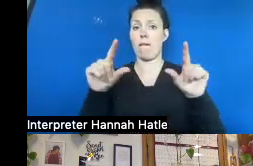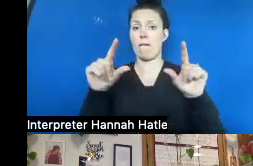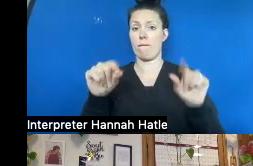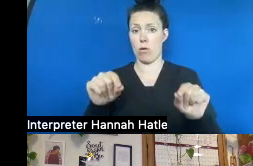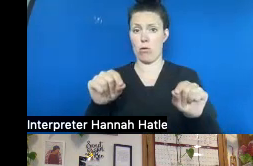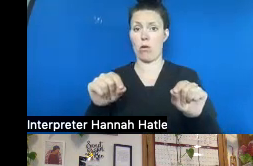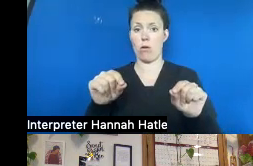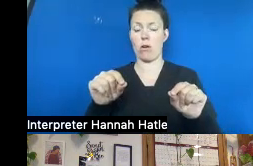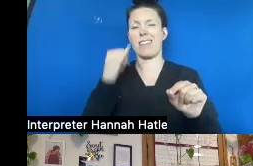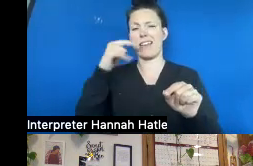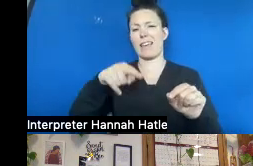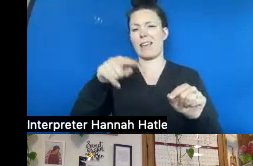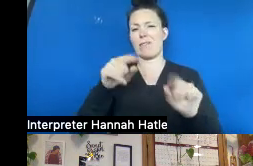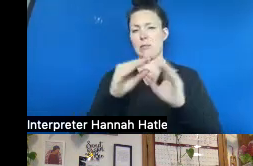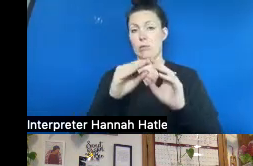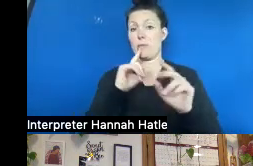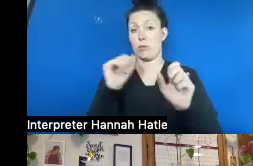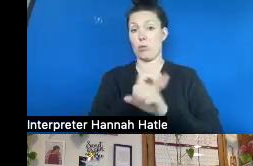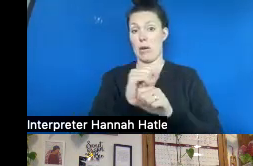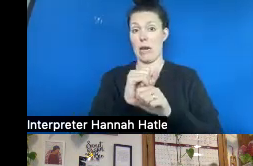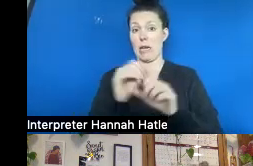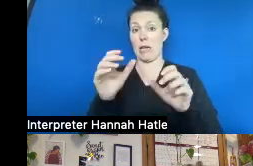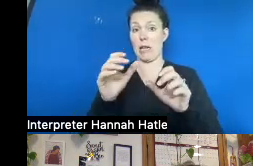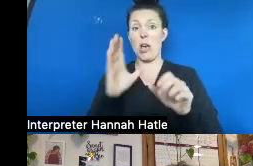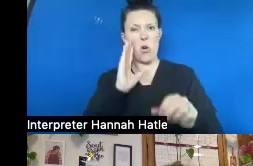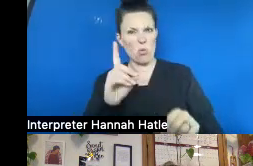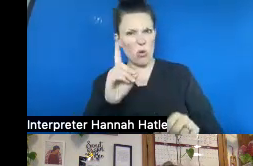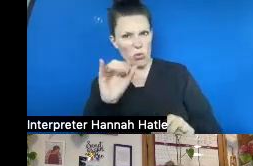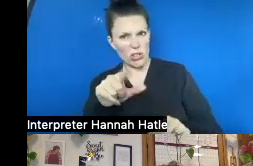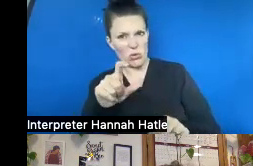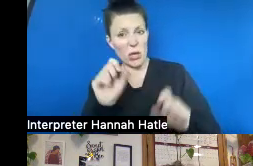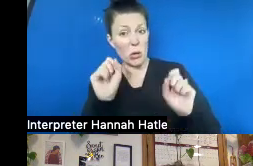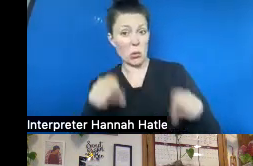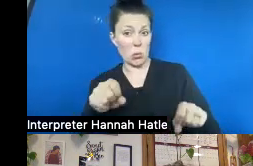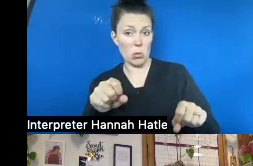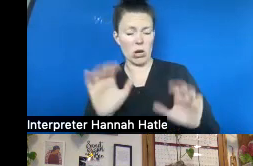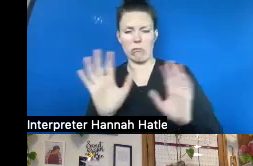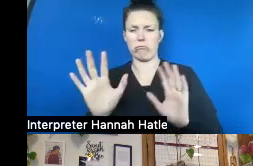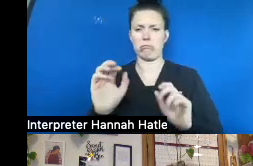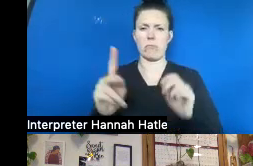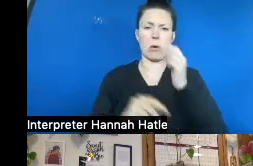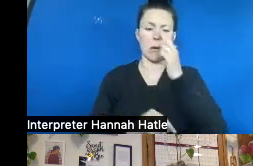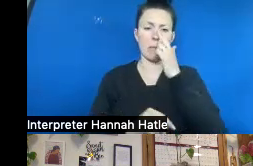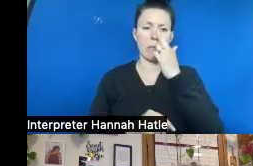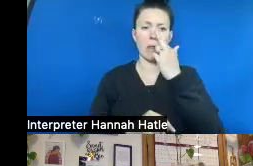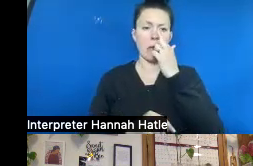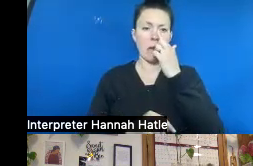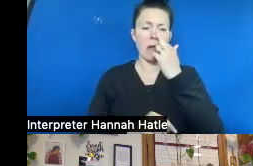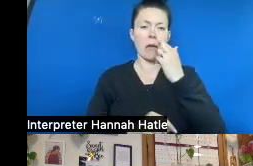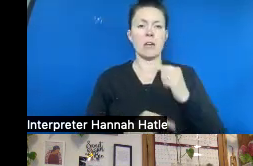up into groups. Are we going to do that or not? We could go into rooms. No, okay. But here is some